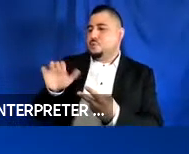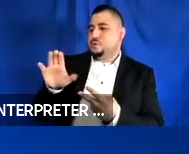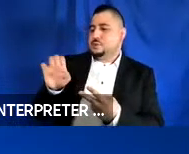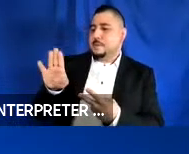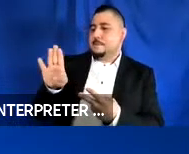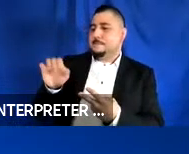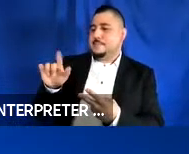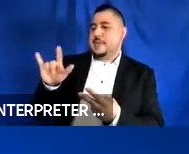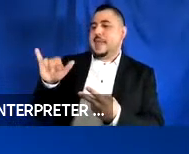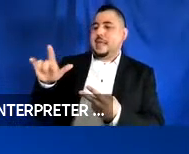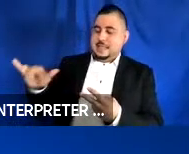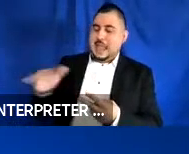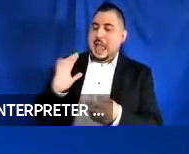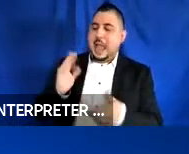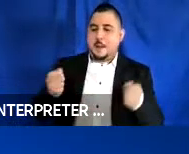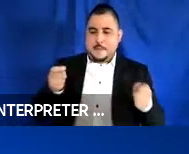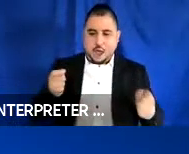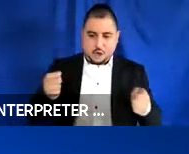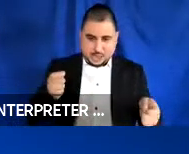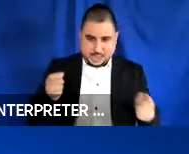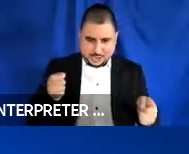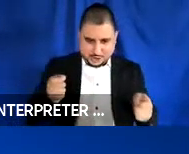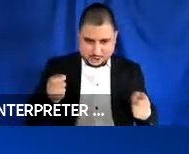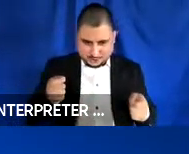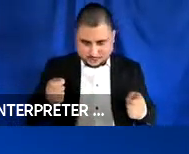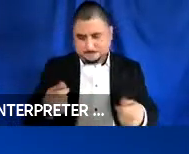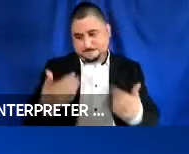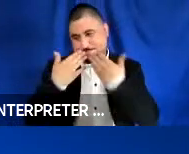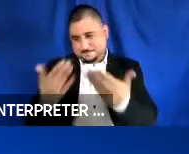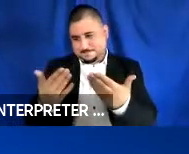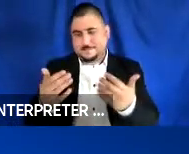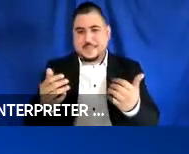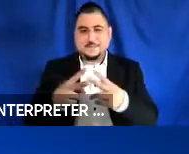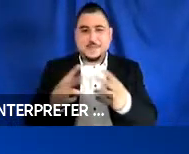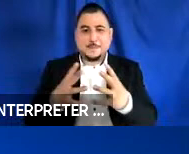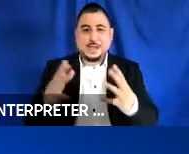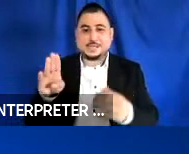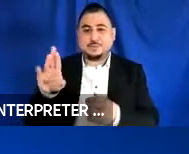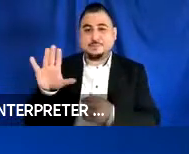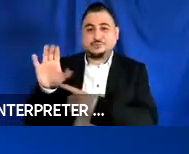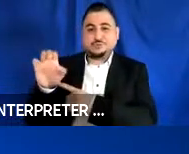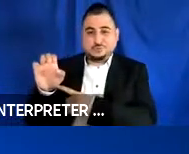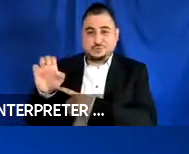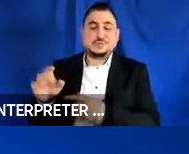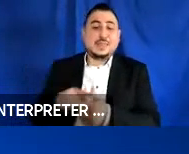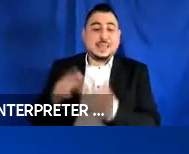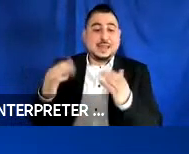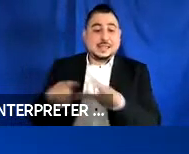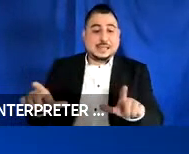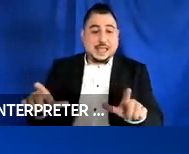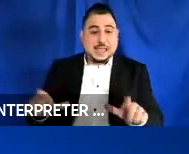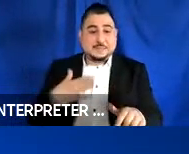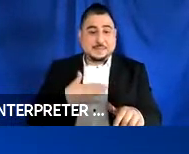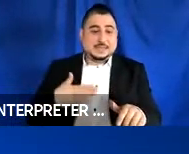our fearless moderator. So thank you very much, Bruce. Next slide, please.